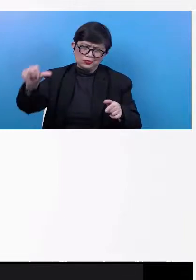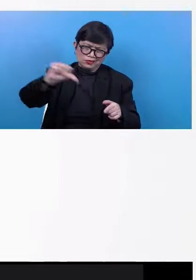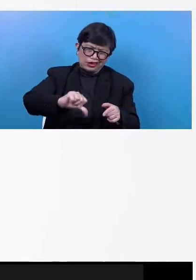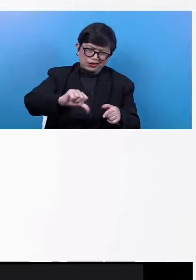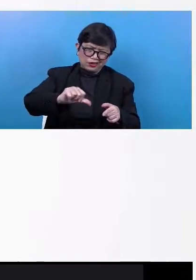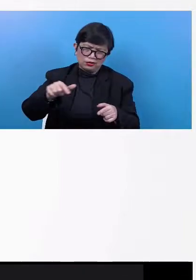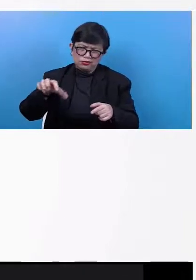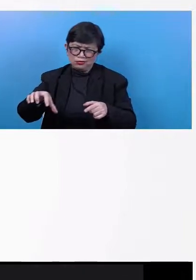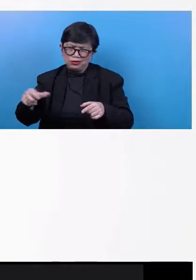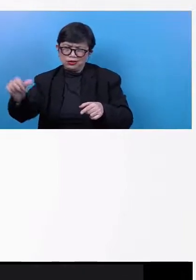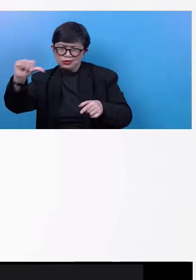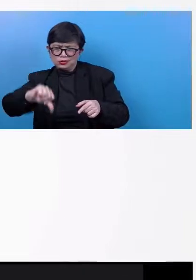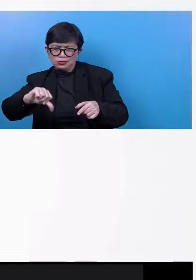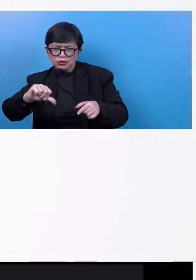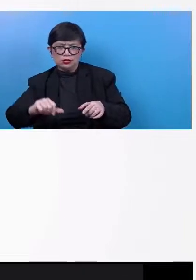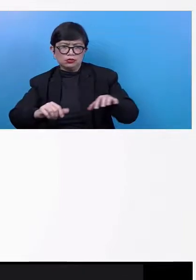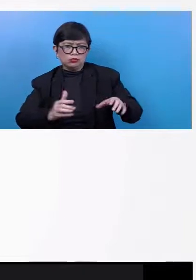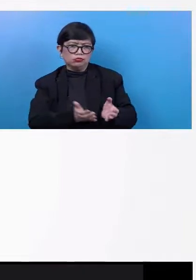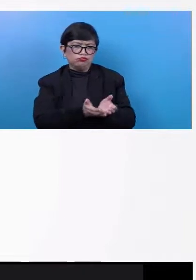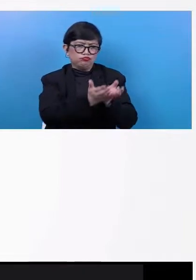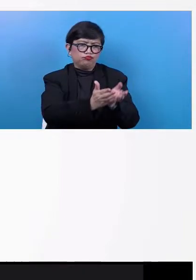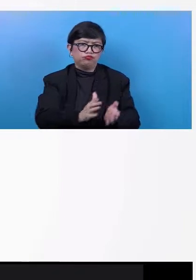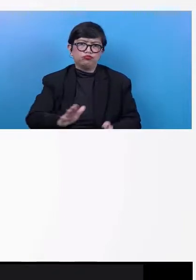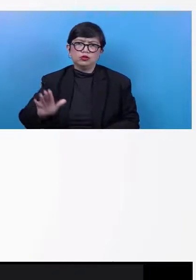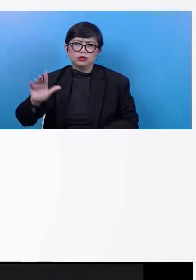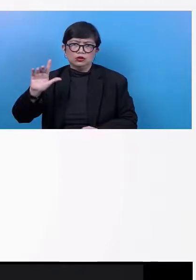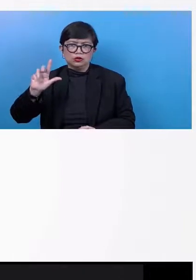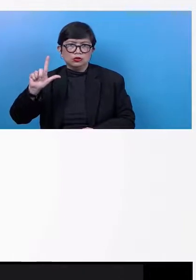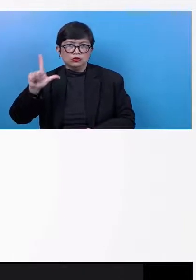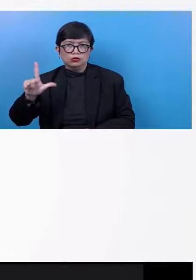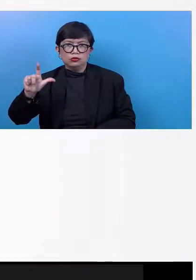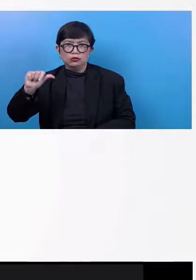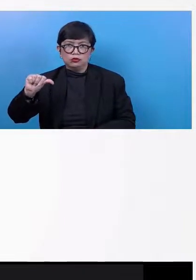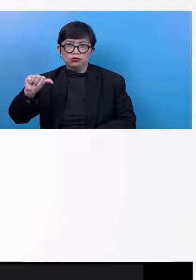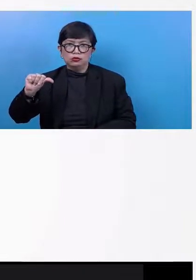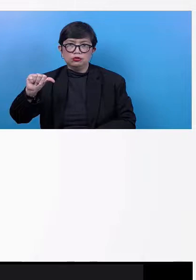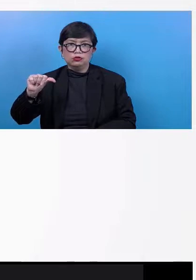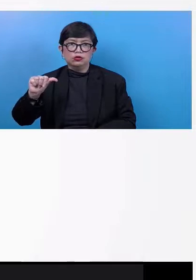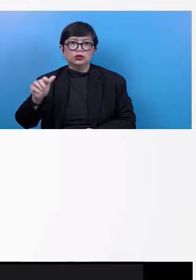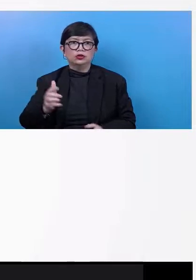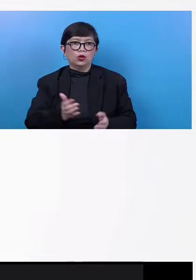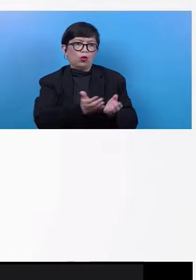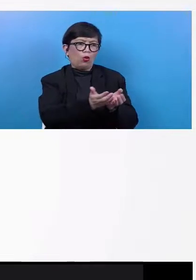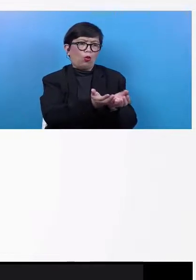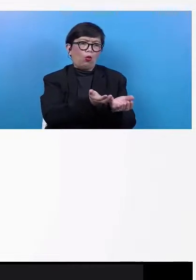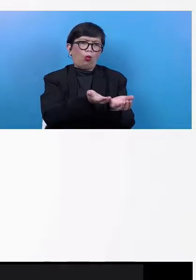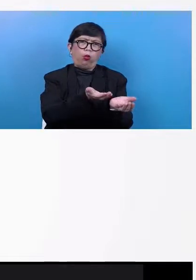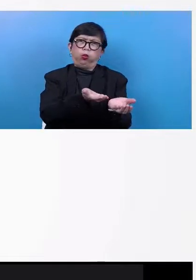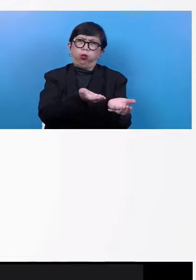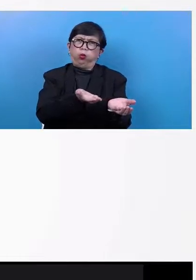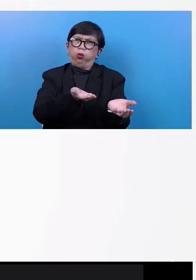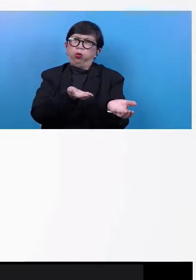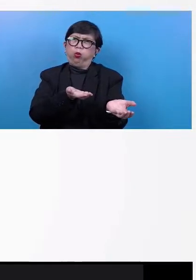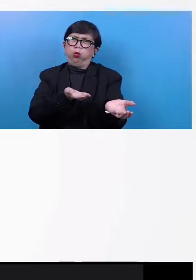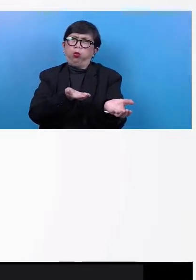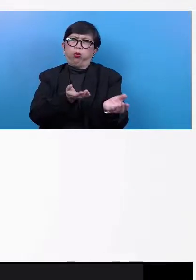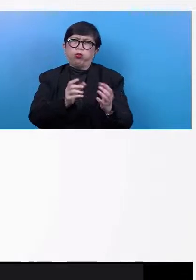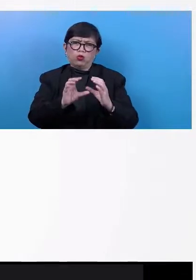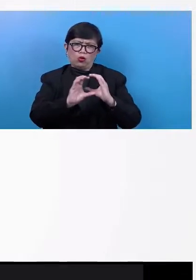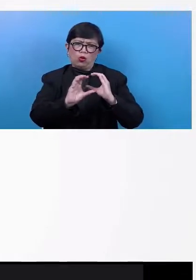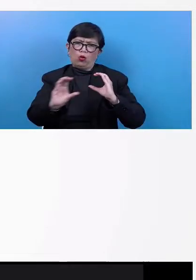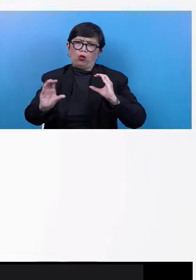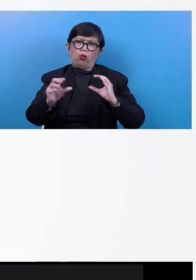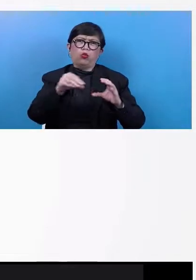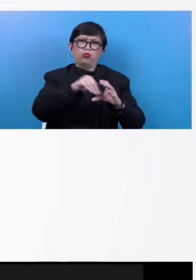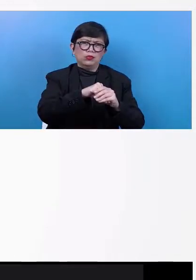has experienced tremendous backlogs and shipping, like with many hundreds of container ships waiting to gain entry to the port for several years